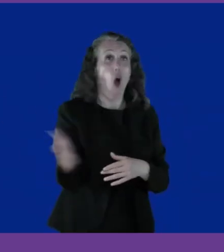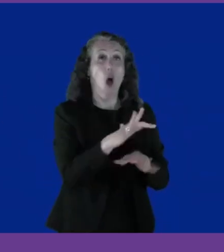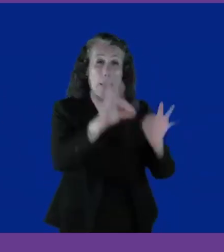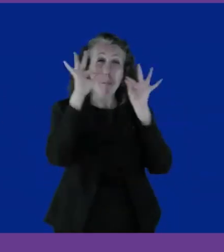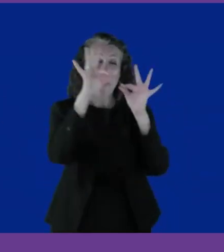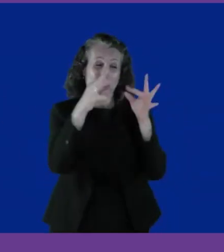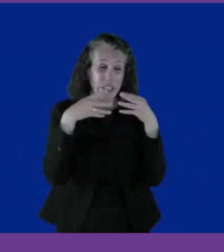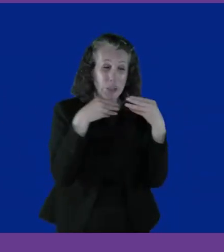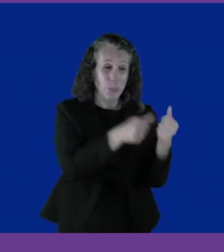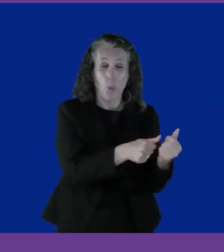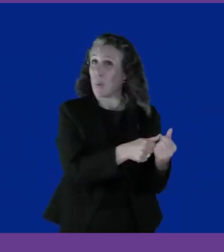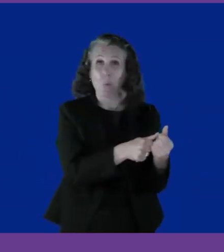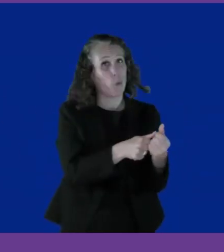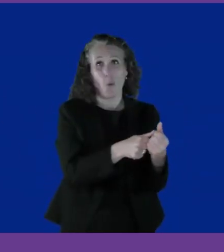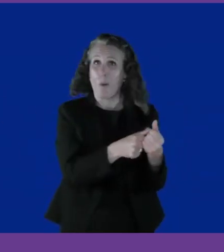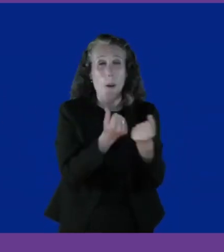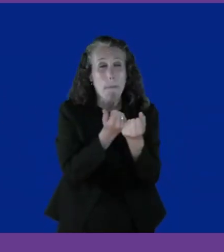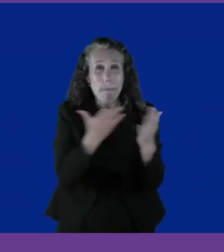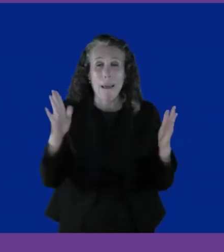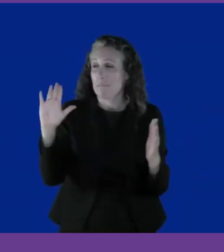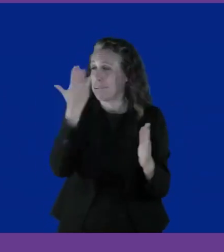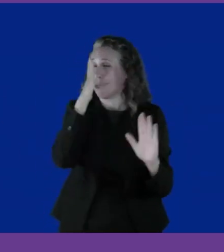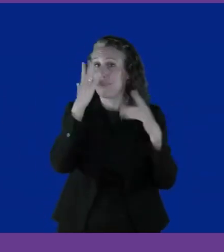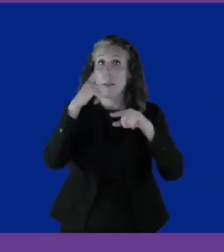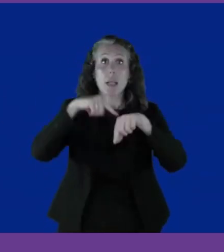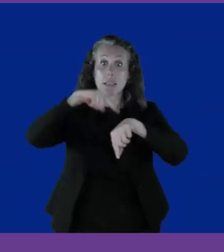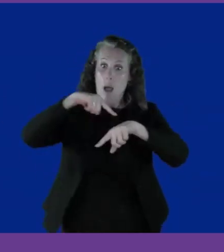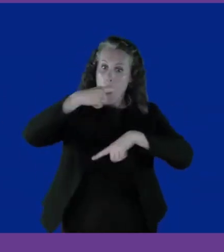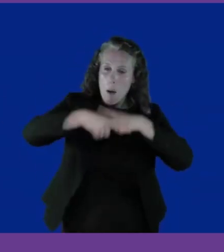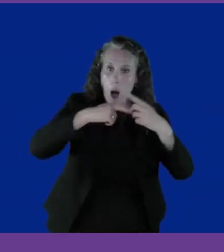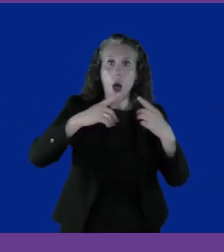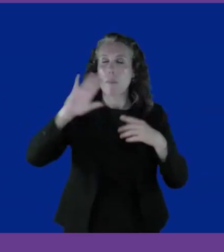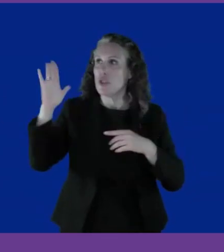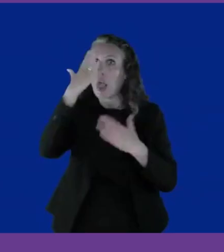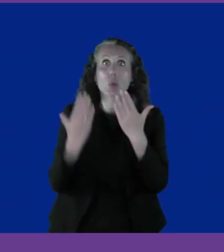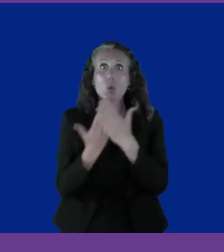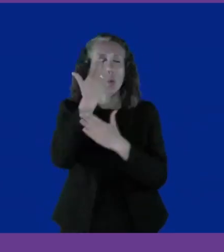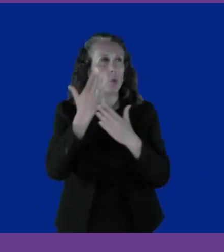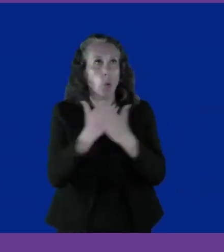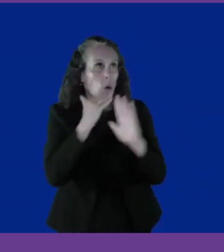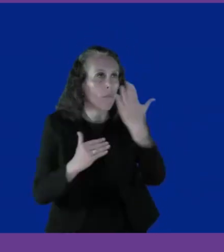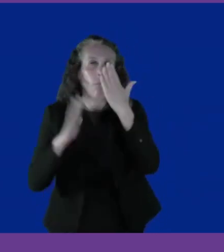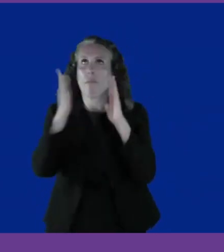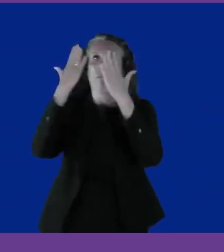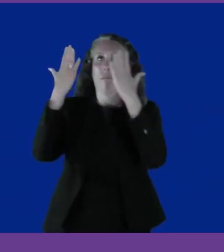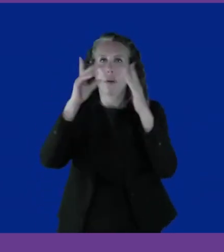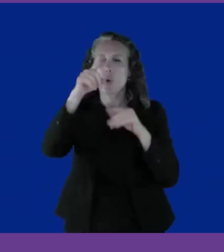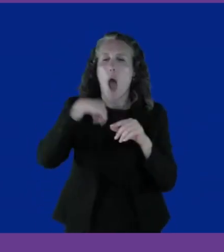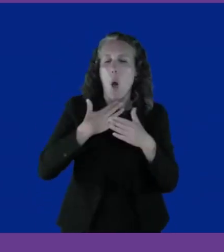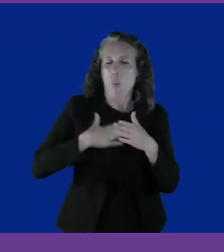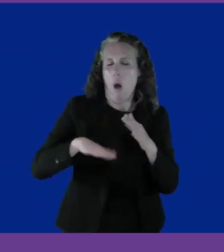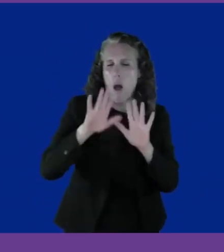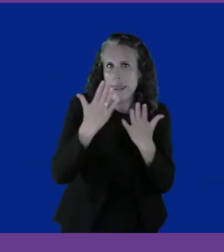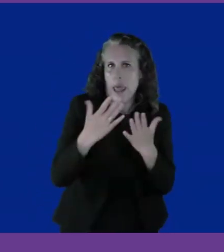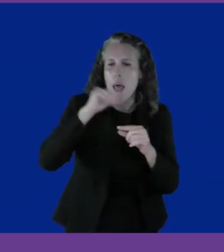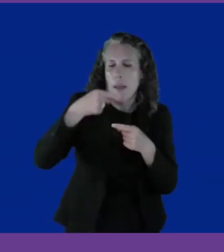over time. I'll just take a few moments to go a bit back not in history, but a few